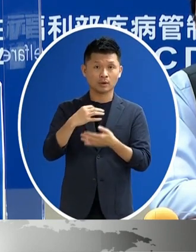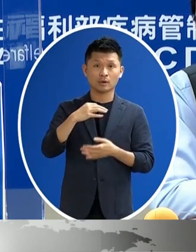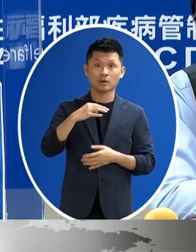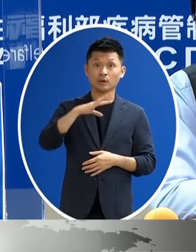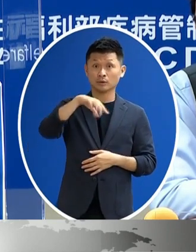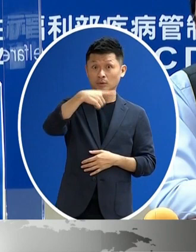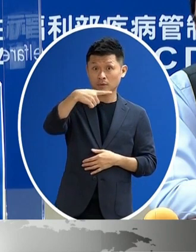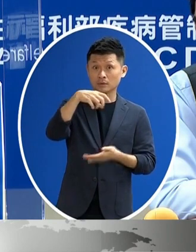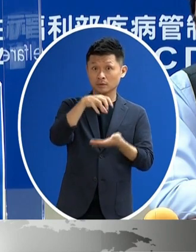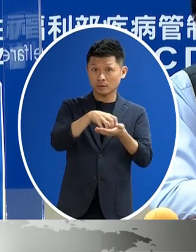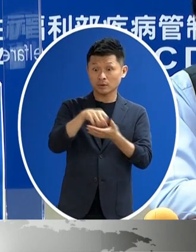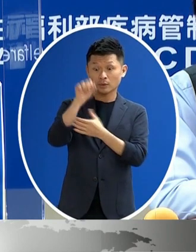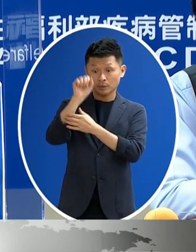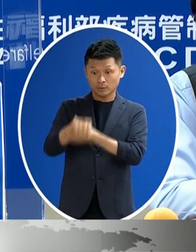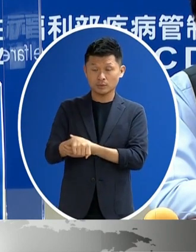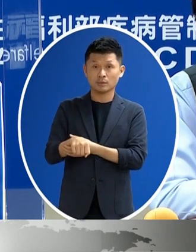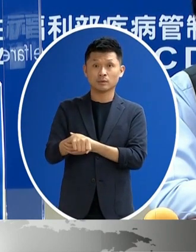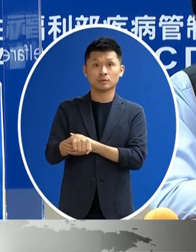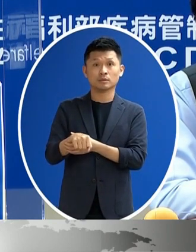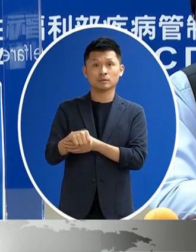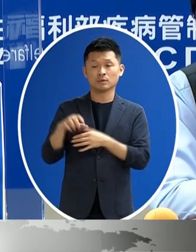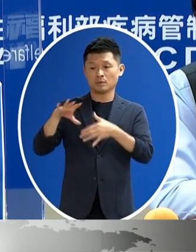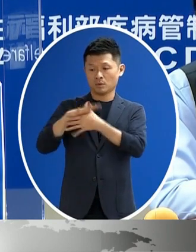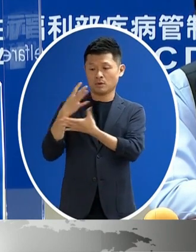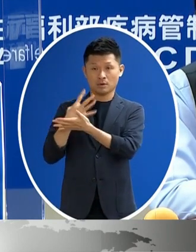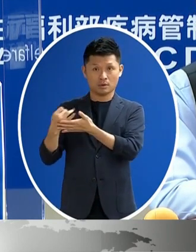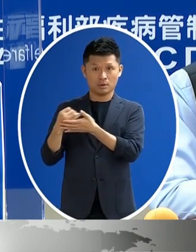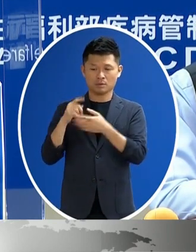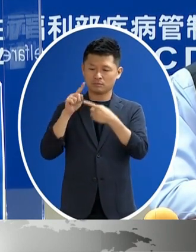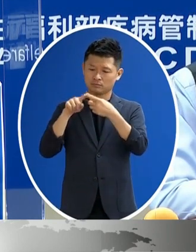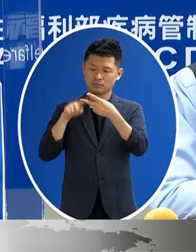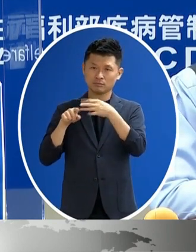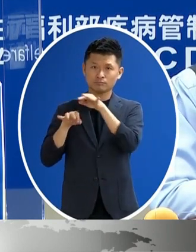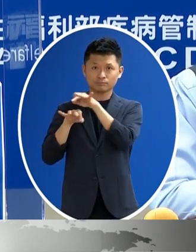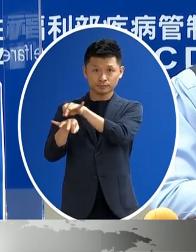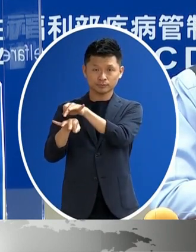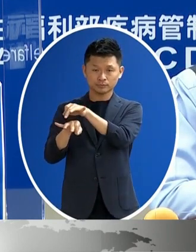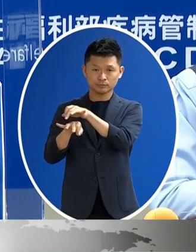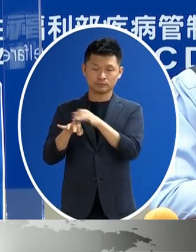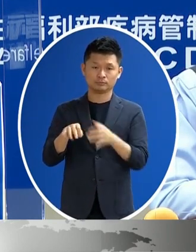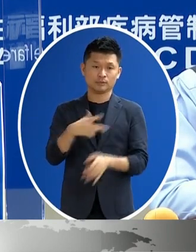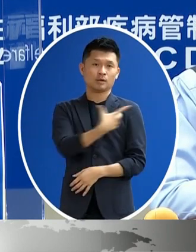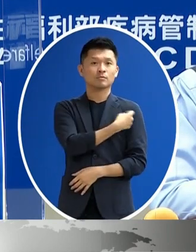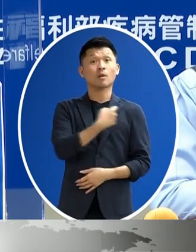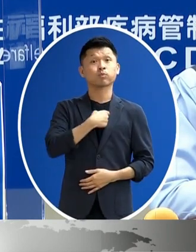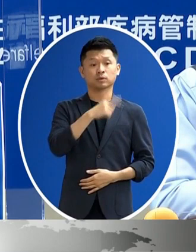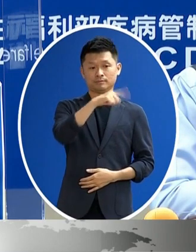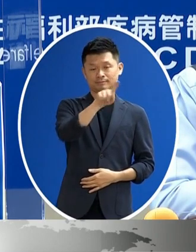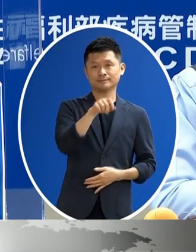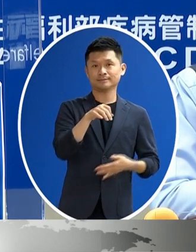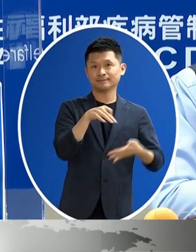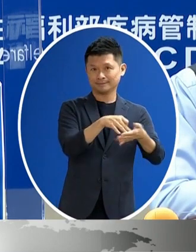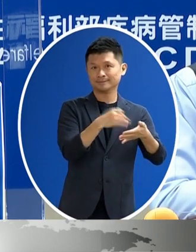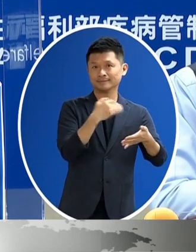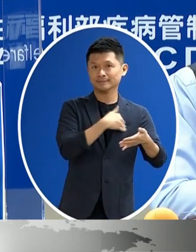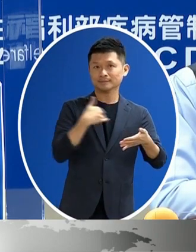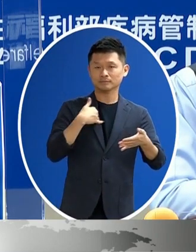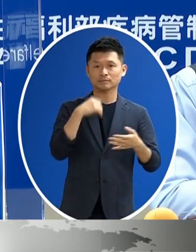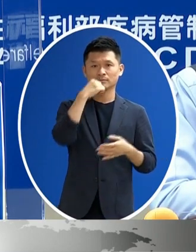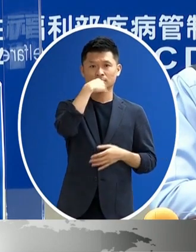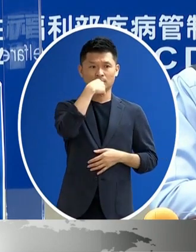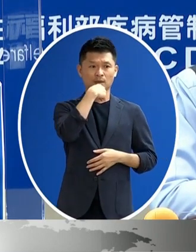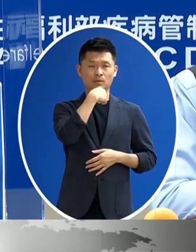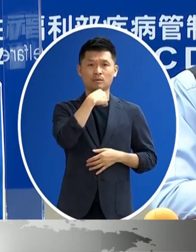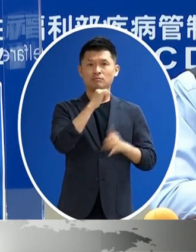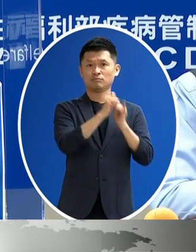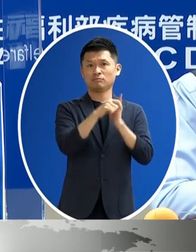and entry permit, or the uniform ID number with the number on their entry permit. All these groups will be able to register in the